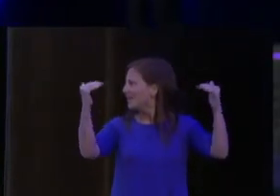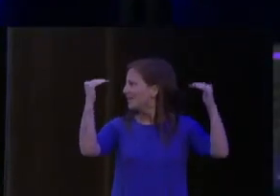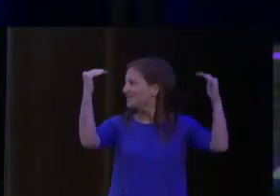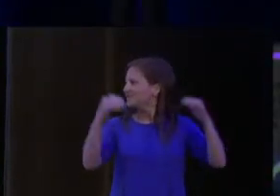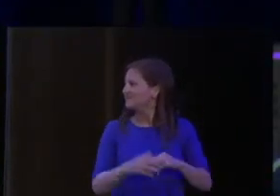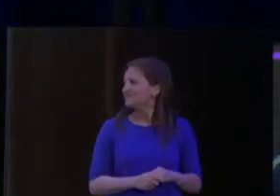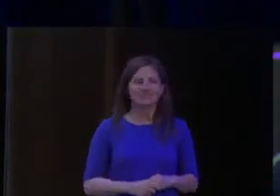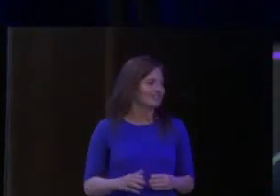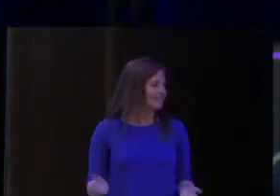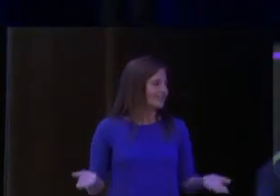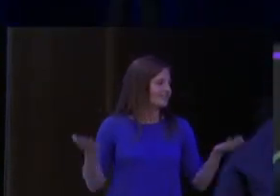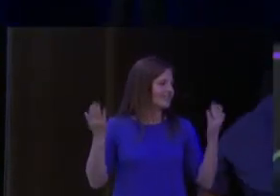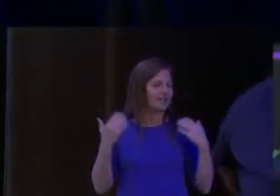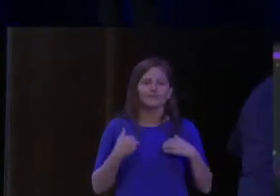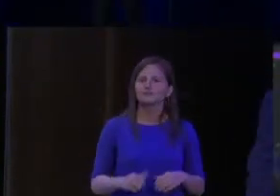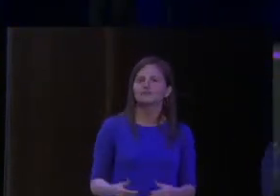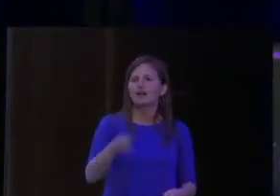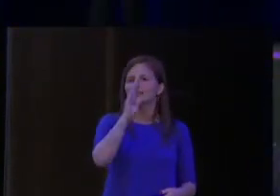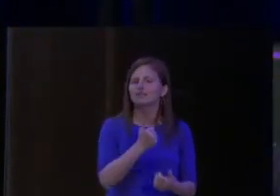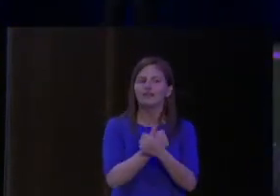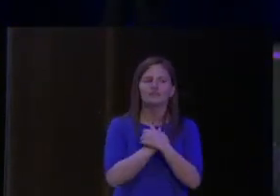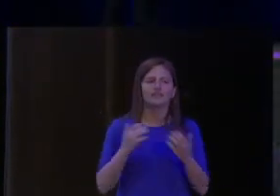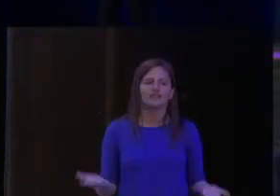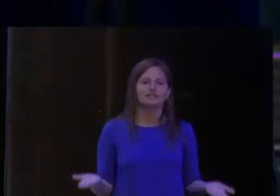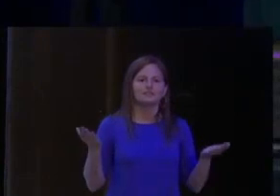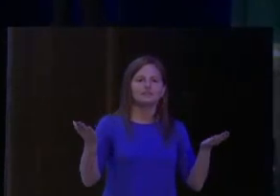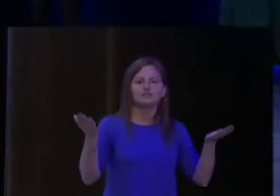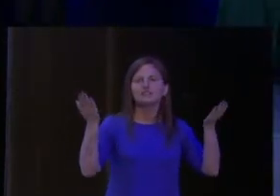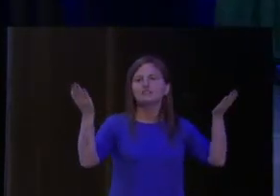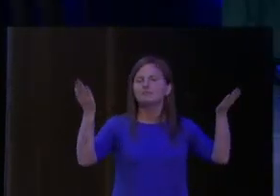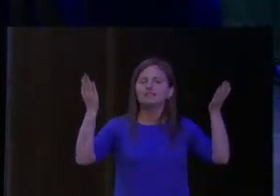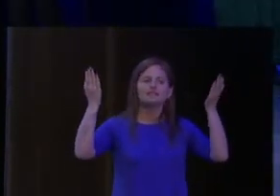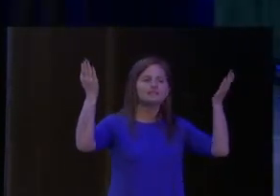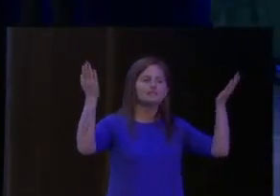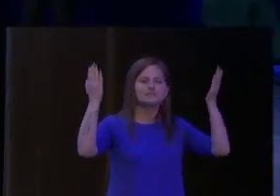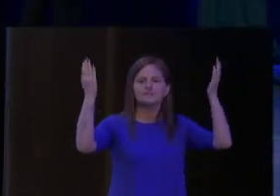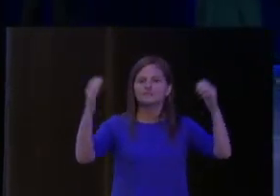higher. You know God's love keeps on lifting me